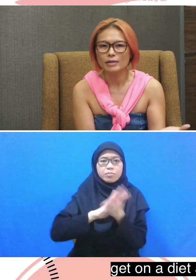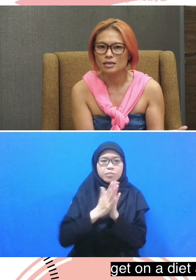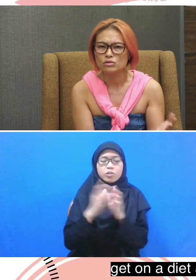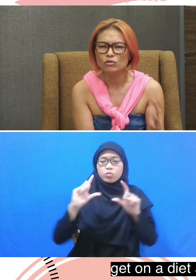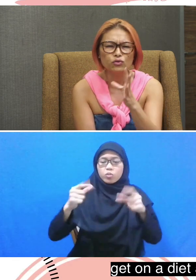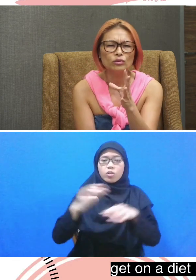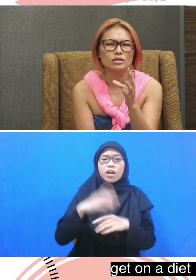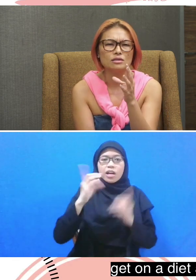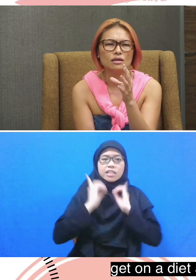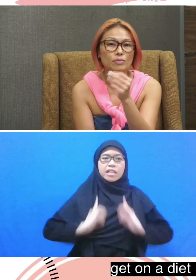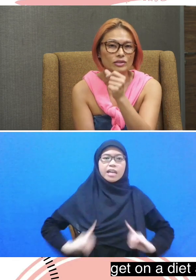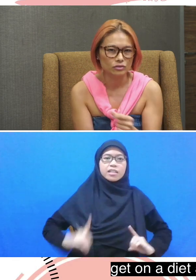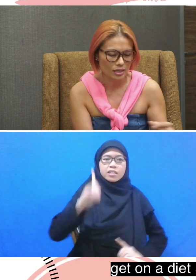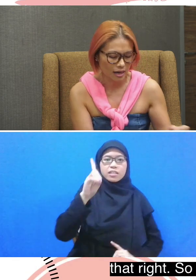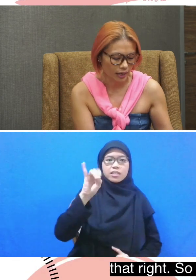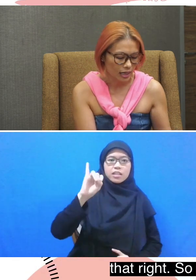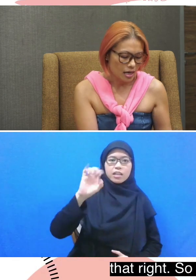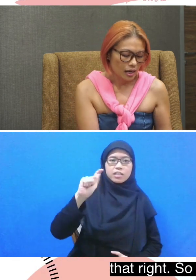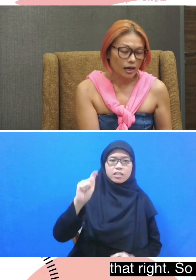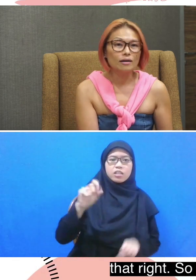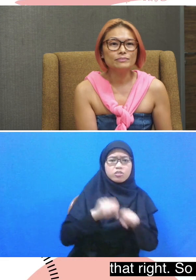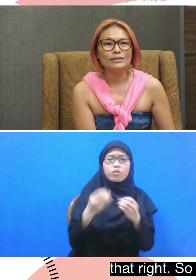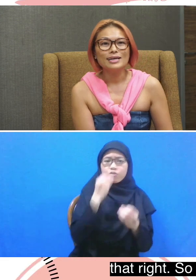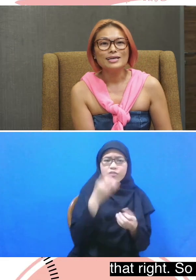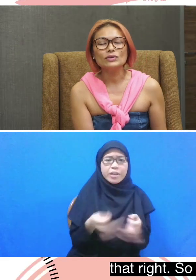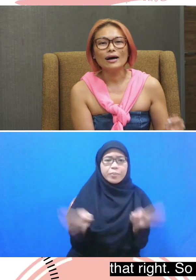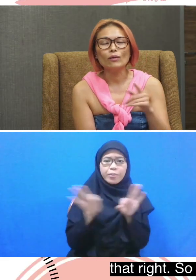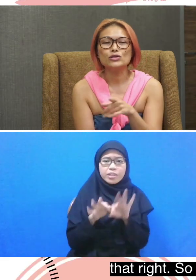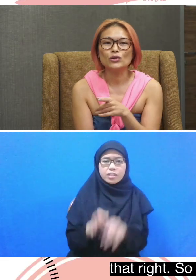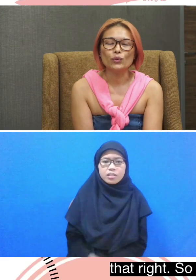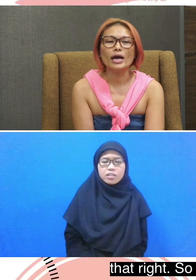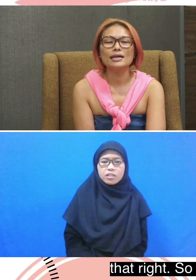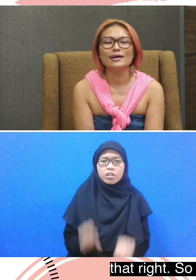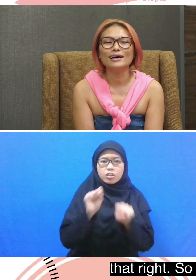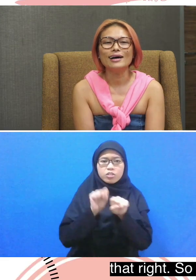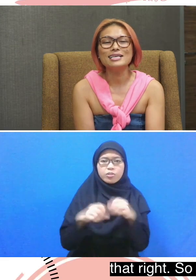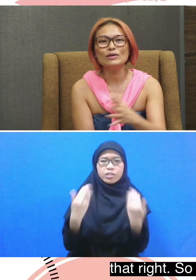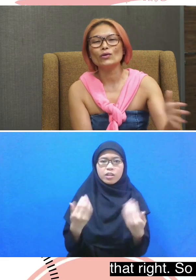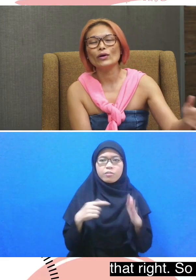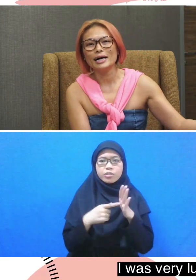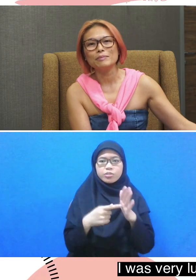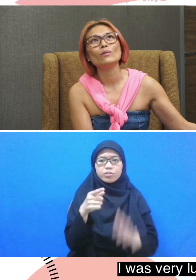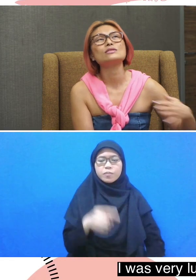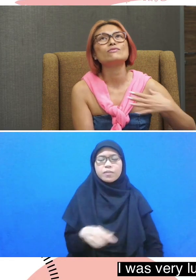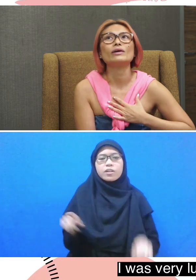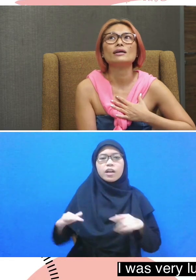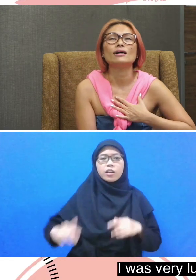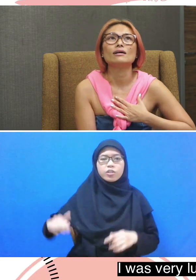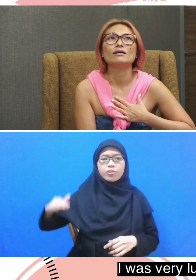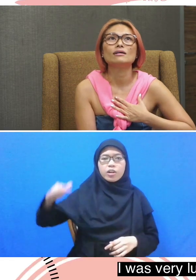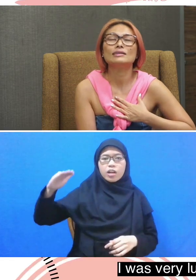quite amazing. So food was pivotal to that, right? So now I will show you. And as I was growing up, I was